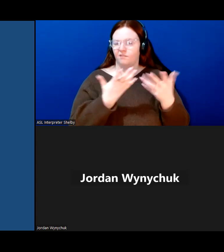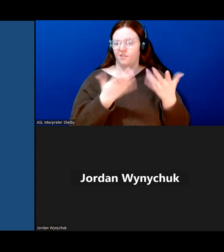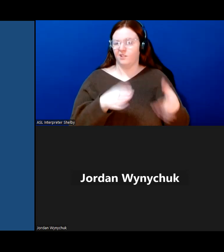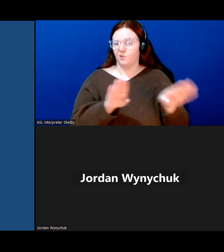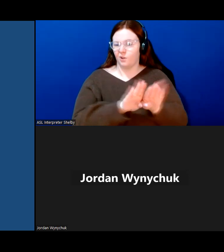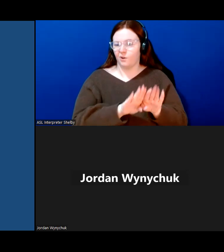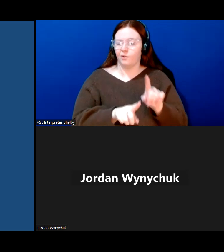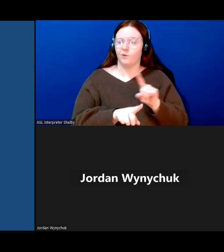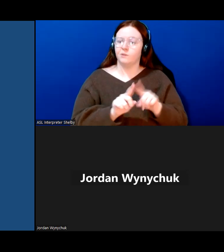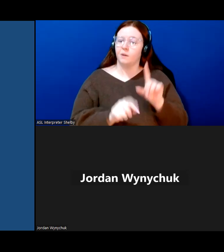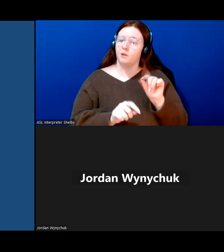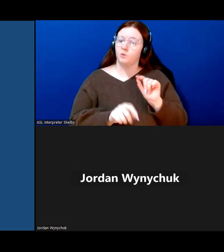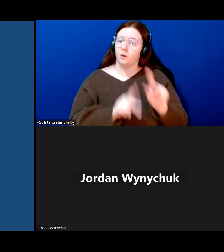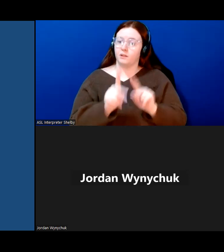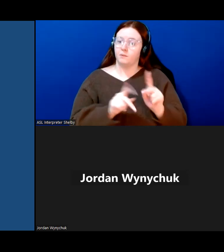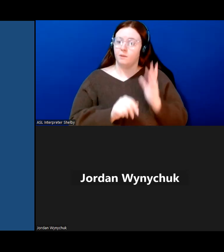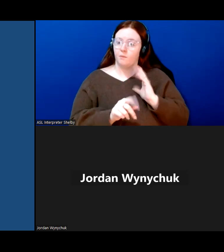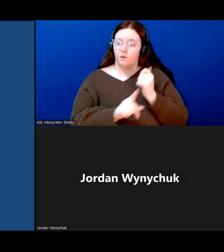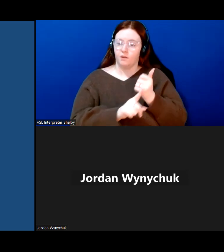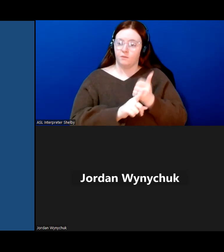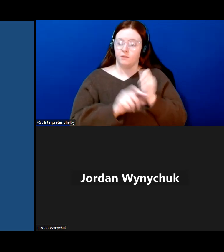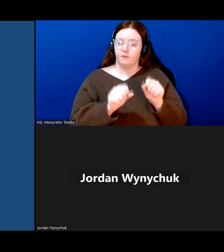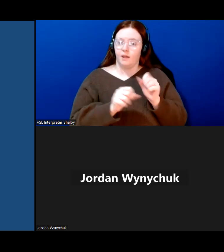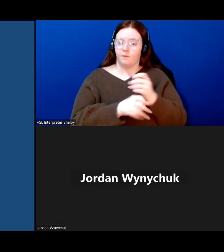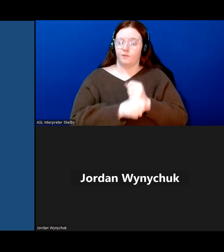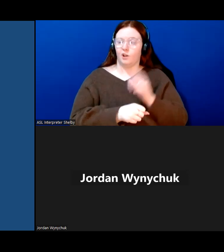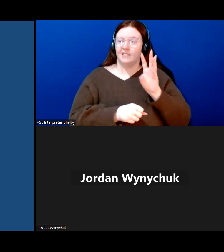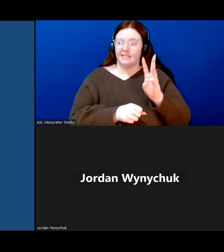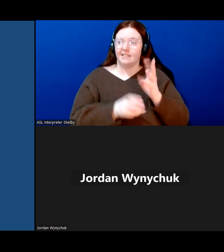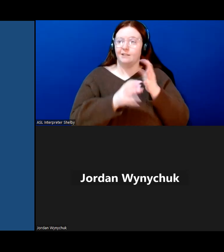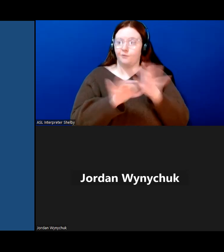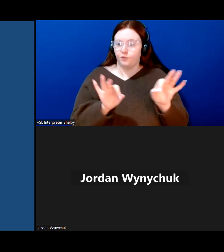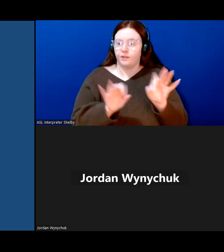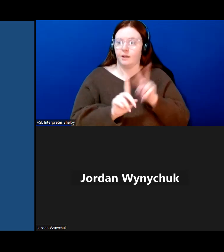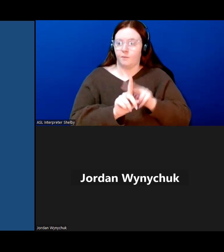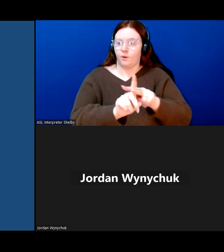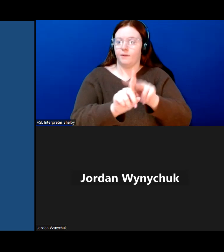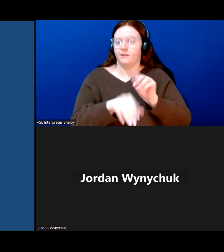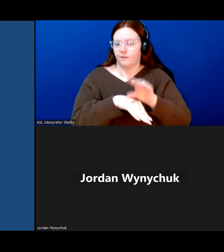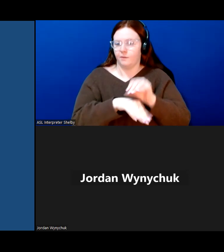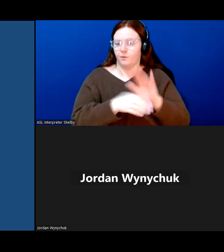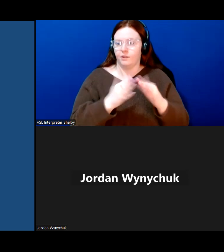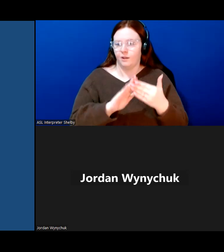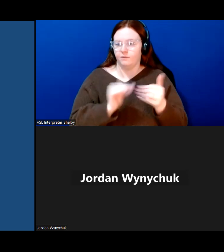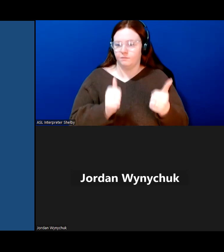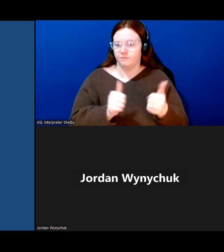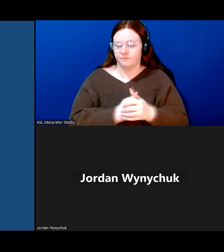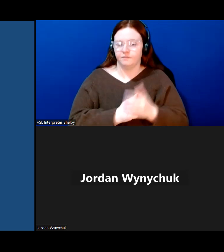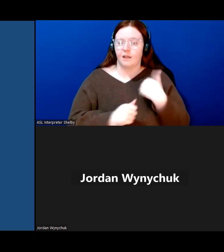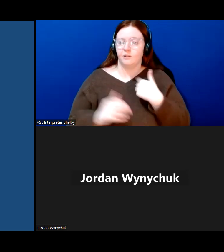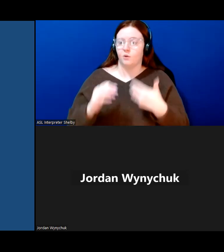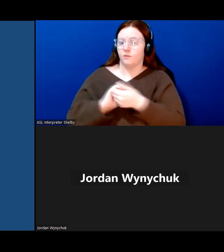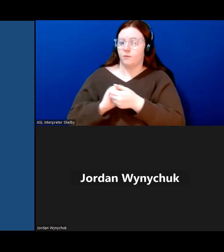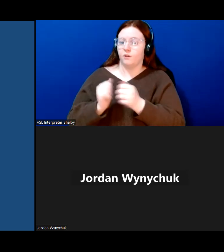20 folks from our community were able to get up to 6 free sessions of community counseling, which is awesome. We've partnered with